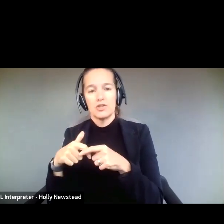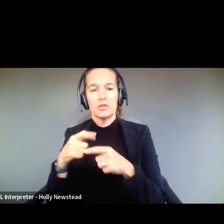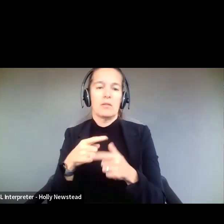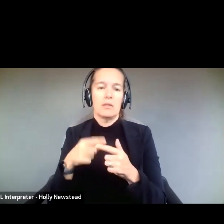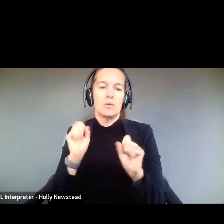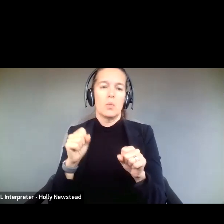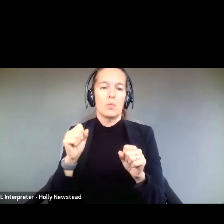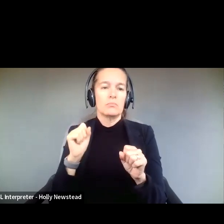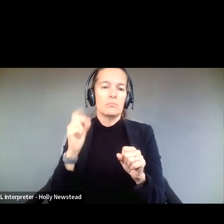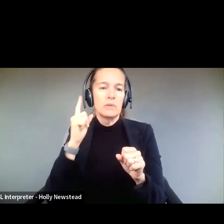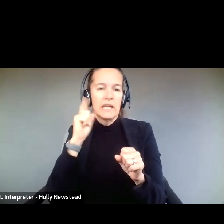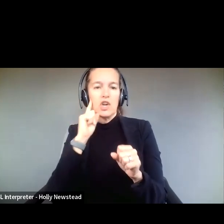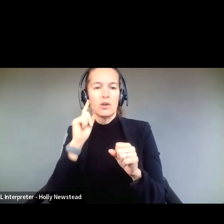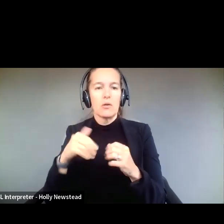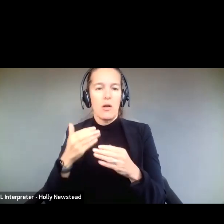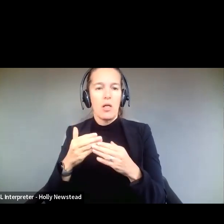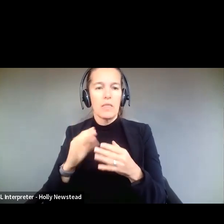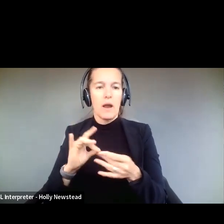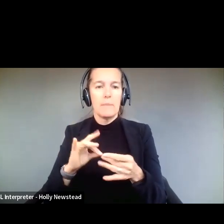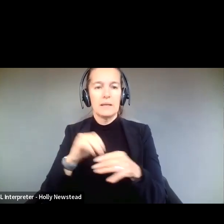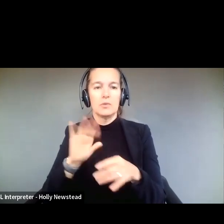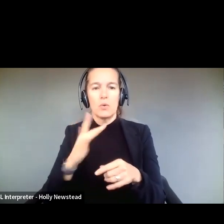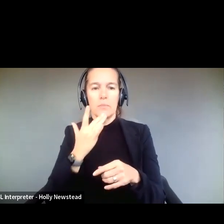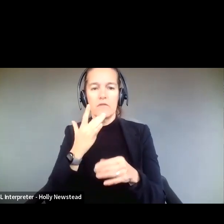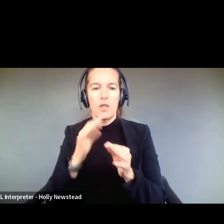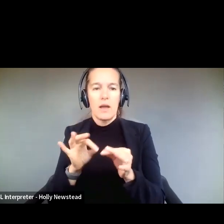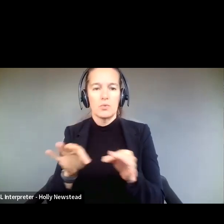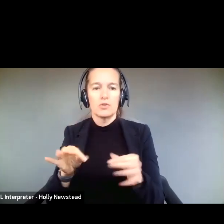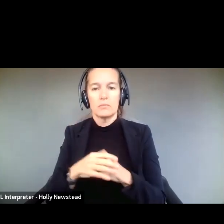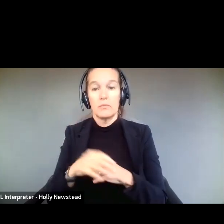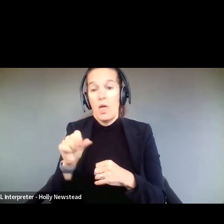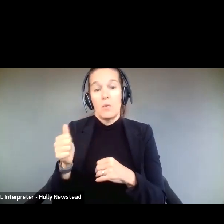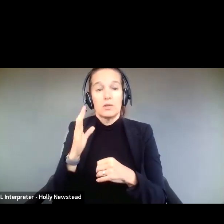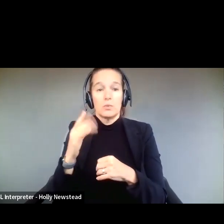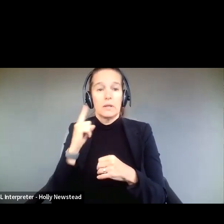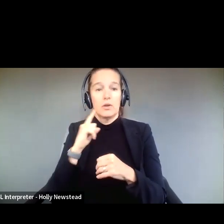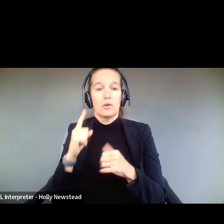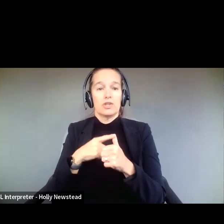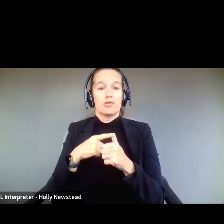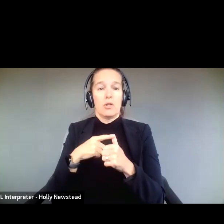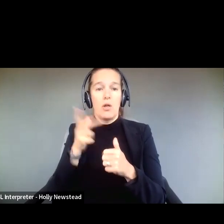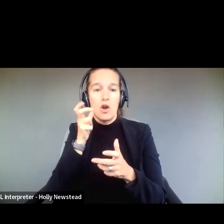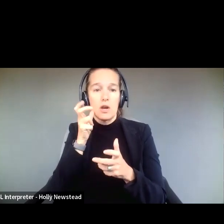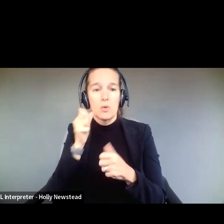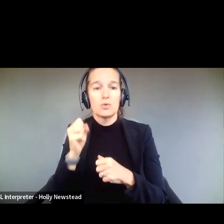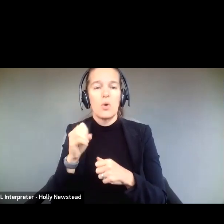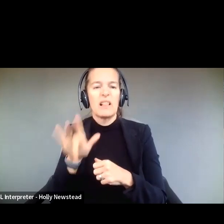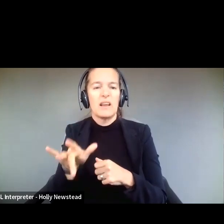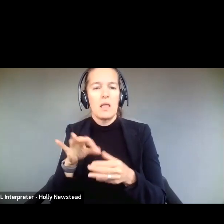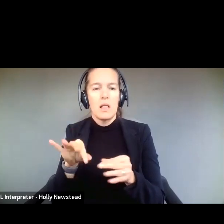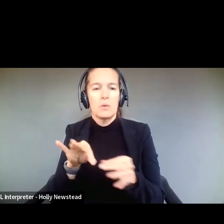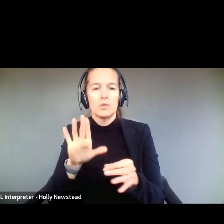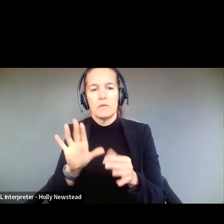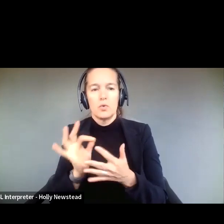hear all of the comment in your preferred language. Otherwise, you'll hear the original audio. So click on the language of your